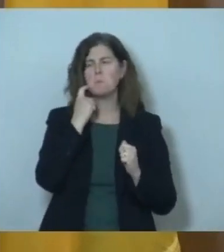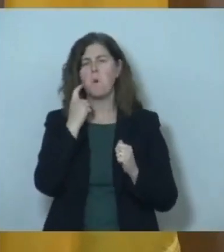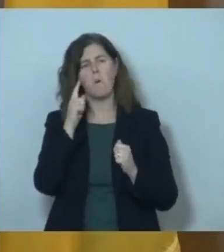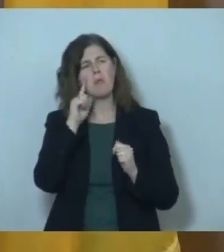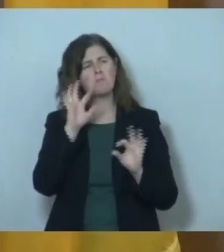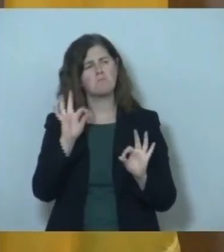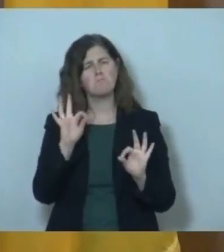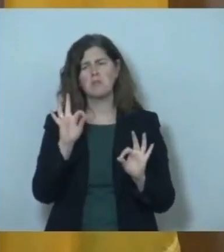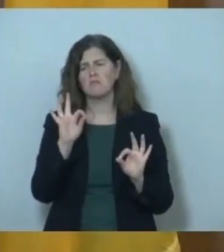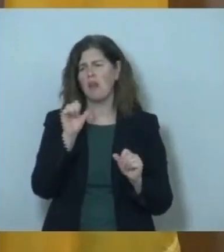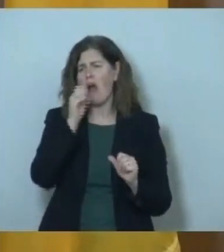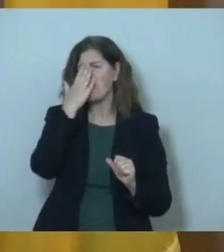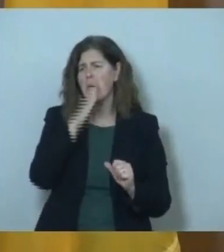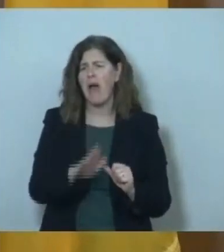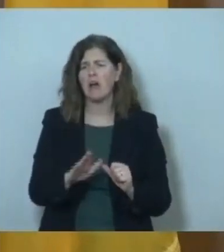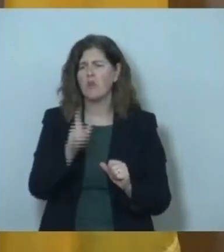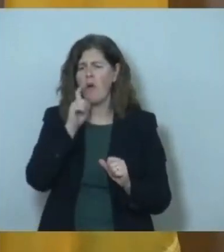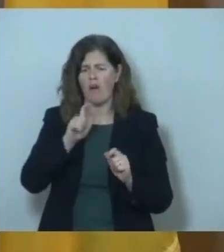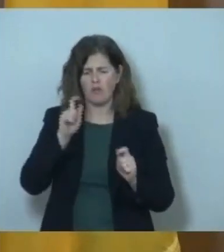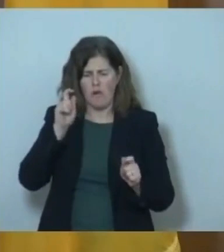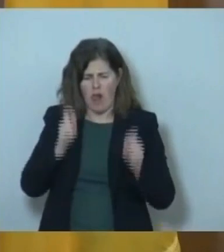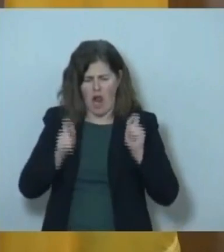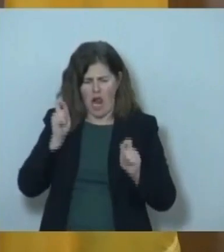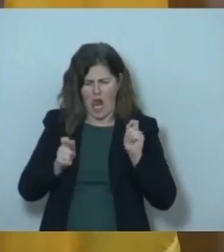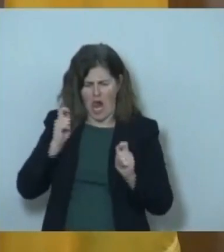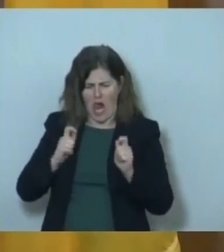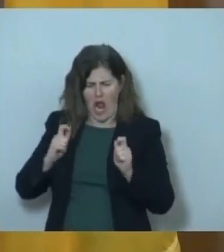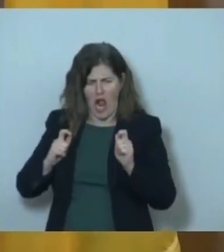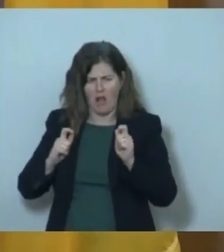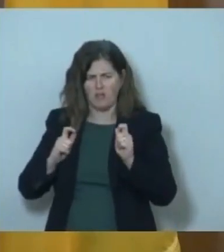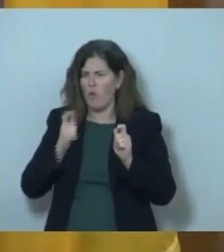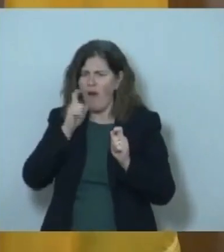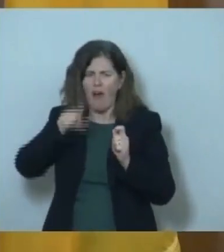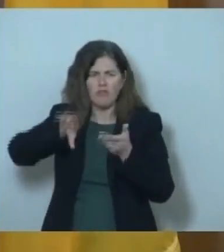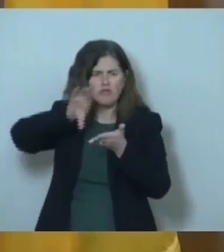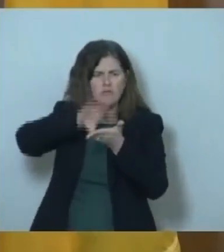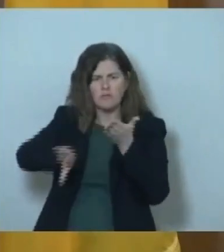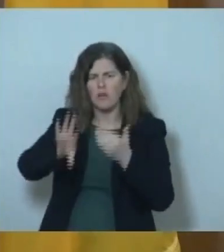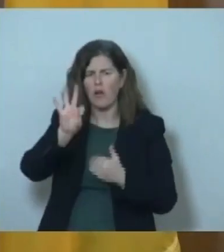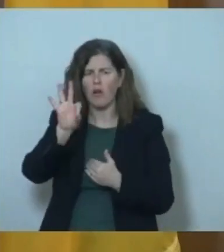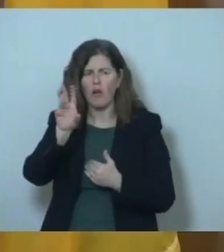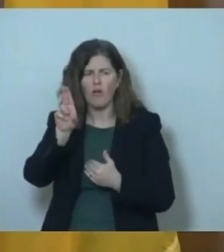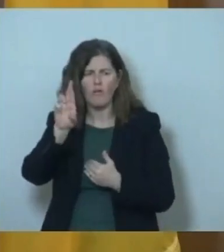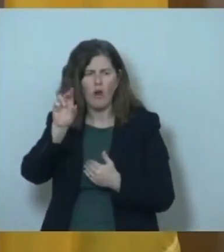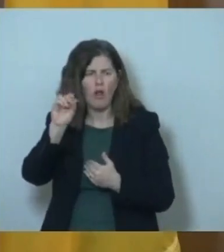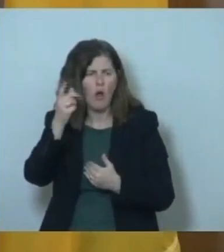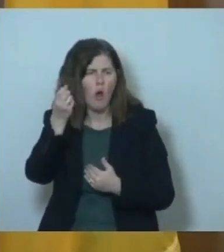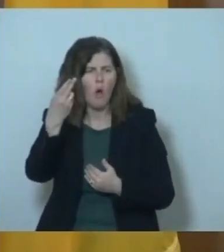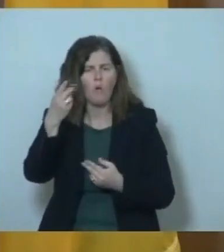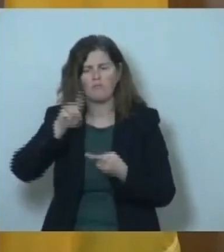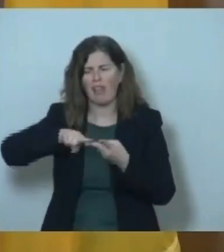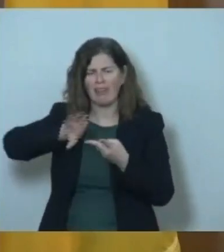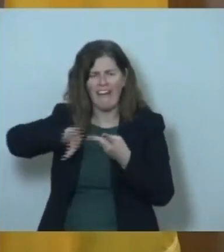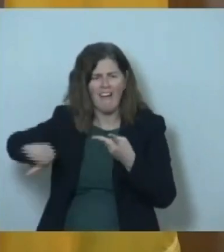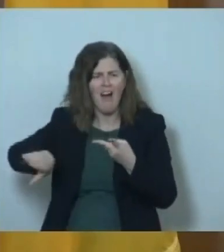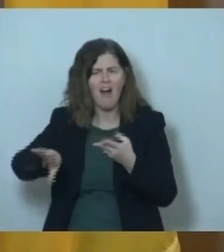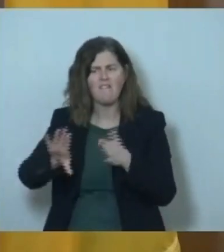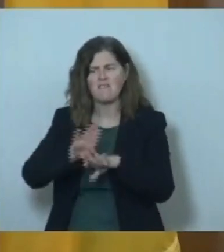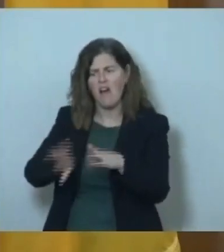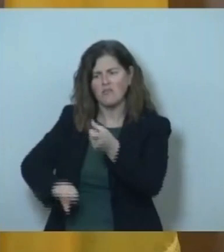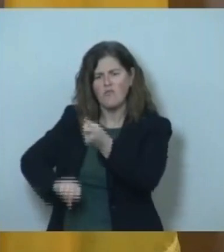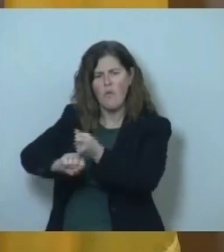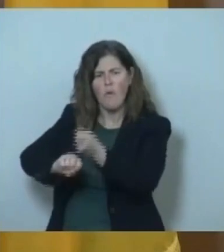good shape and would not have to your question, furlough, lay off, right? Not support